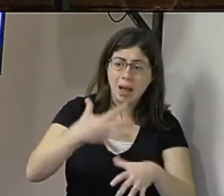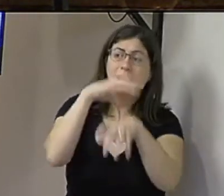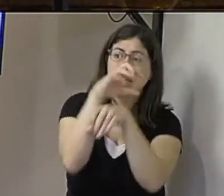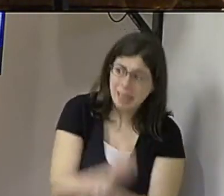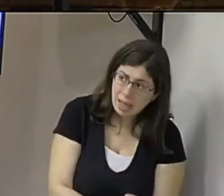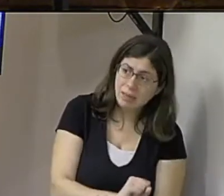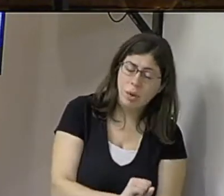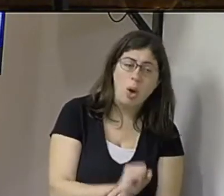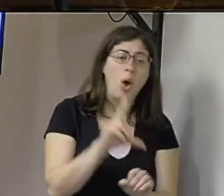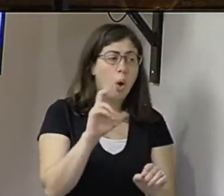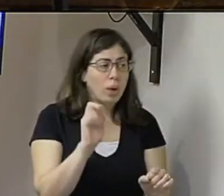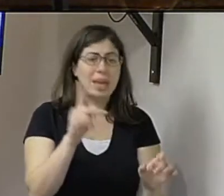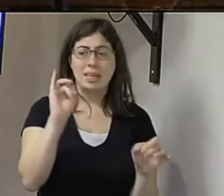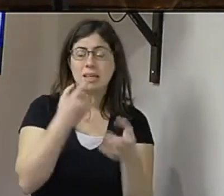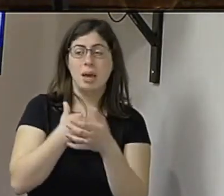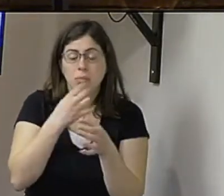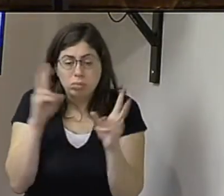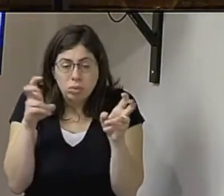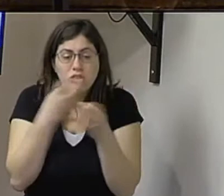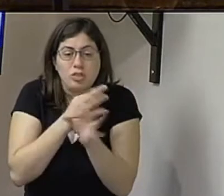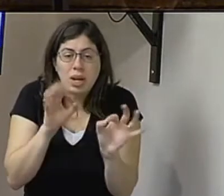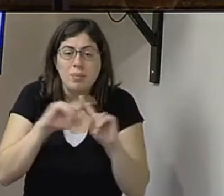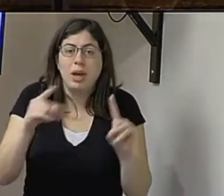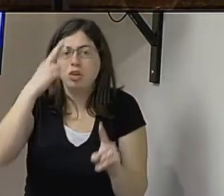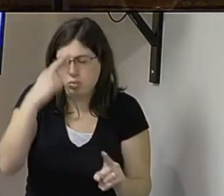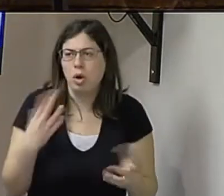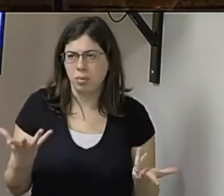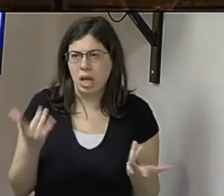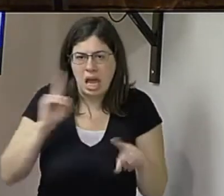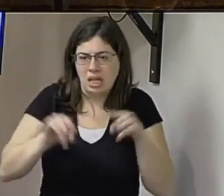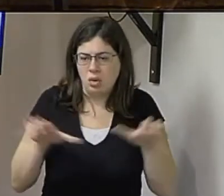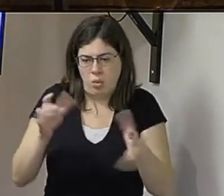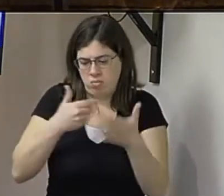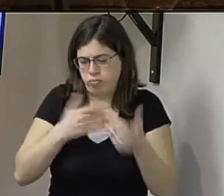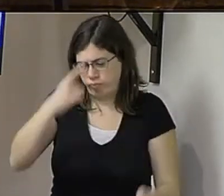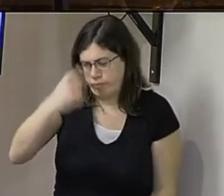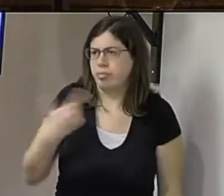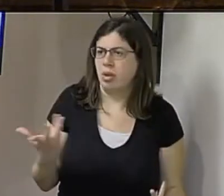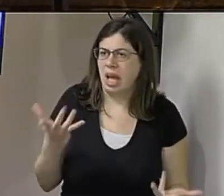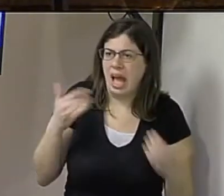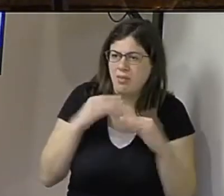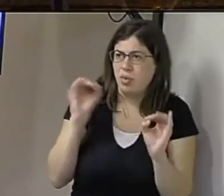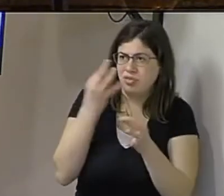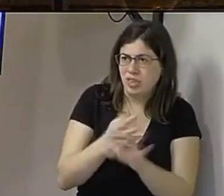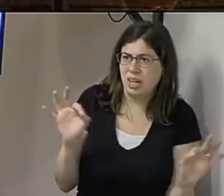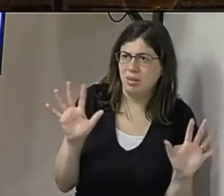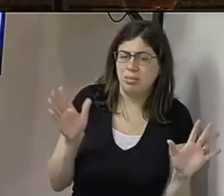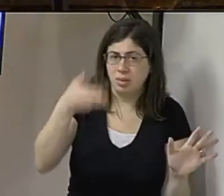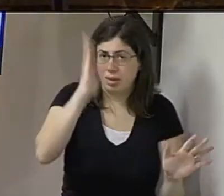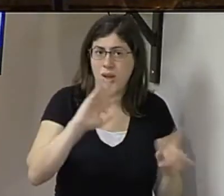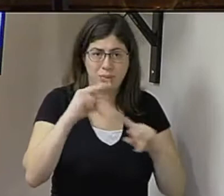Or, okay, yeah, I'm technically free, but it's the Roman Empire. I can't do whatever I want, right? I don't have freedom. That's not how the Lord sees